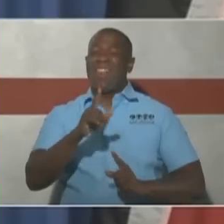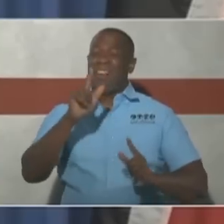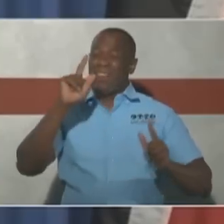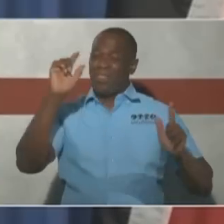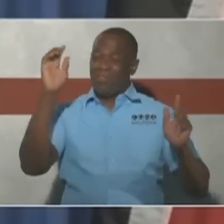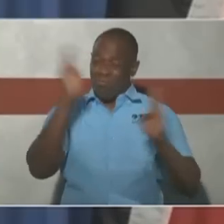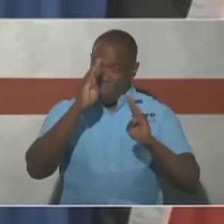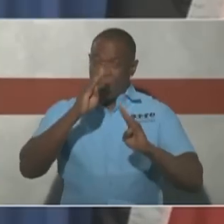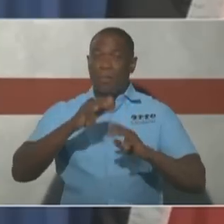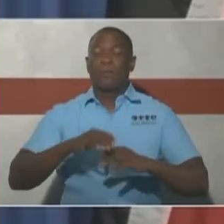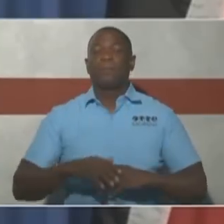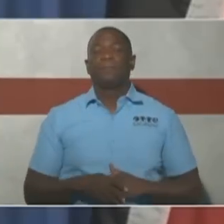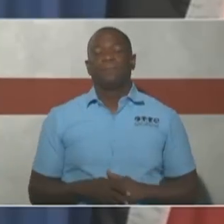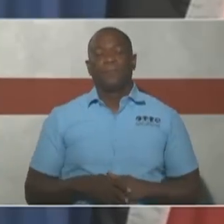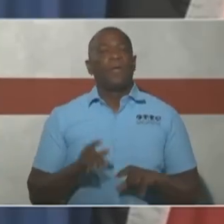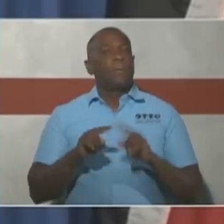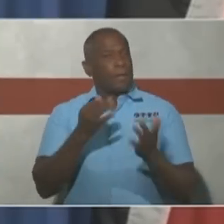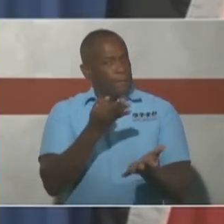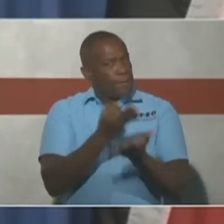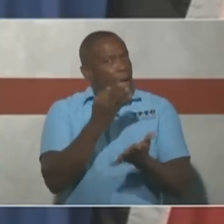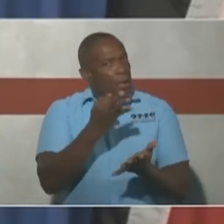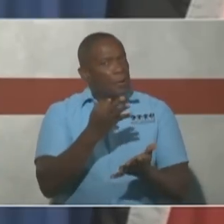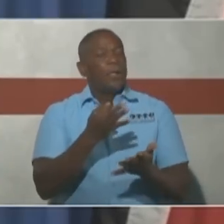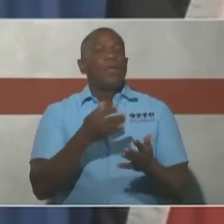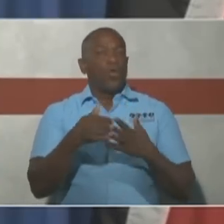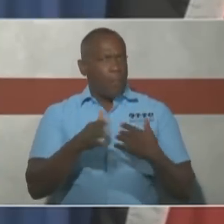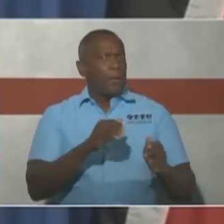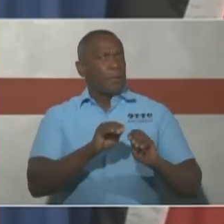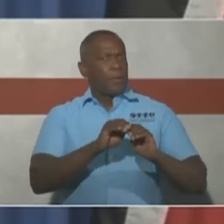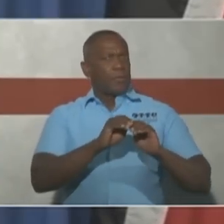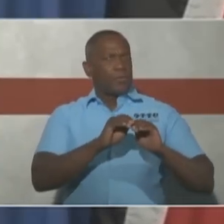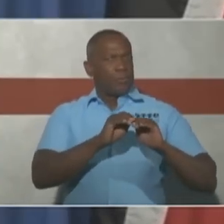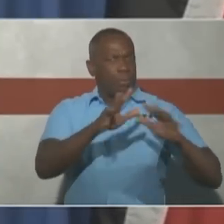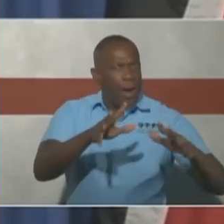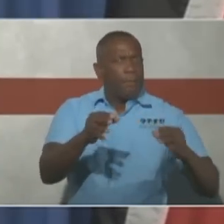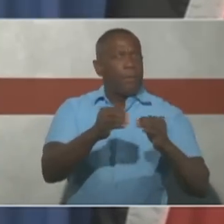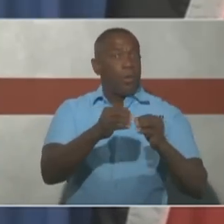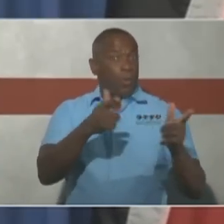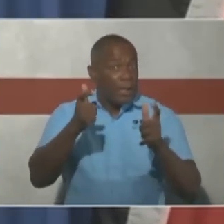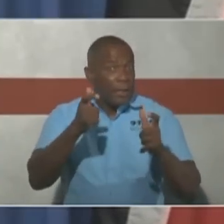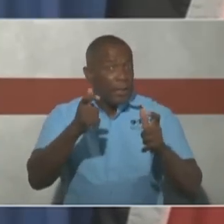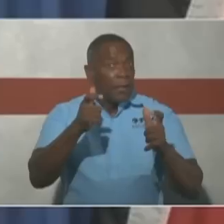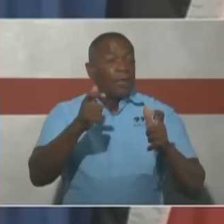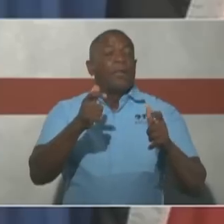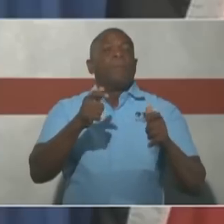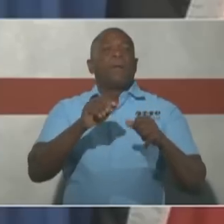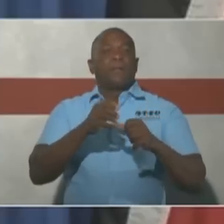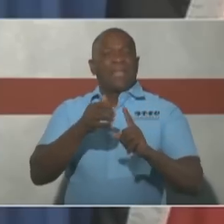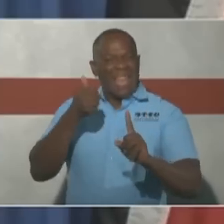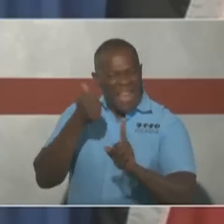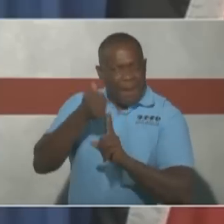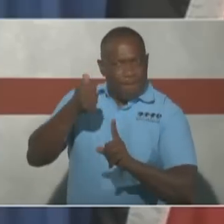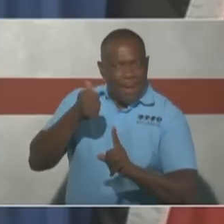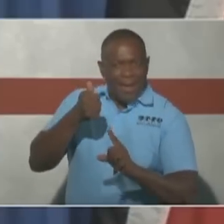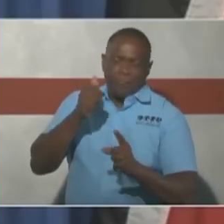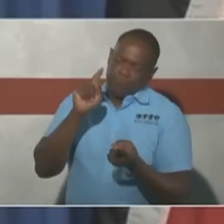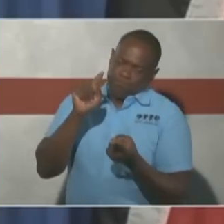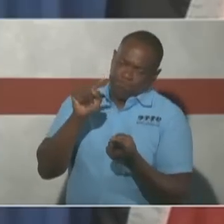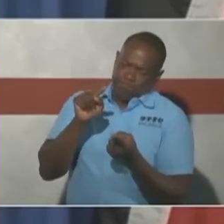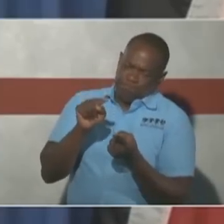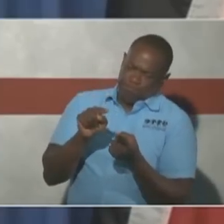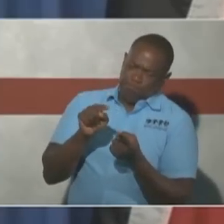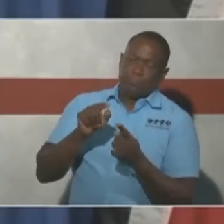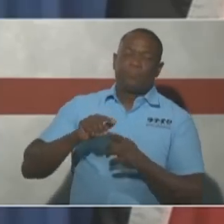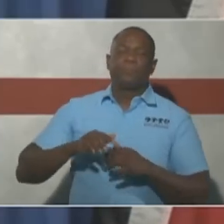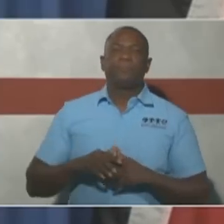the clinical effects are weaker. Otherwise, we would have been in much bigger trouble. If the clinical effects were,